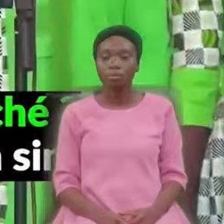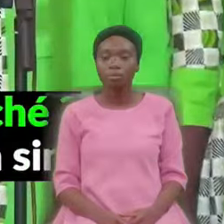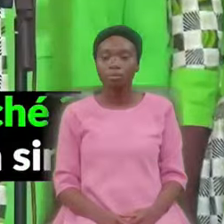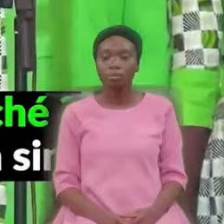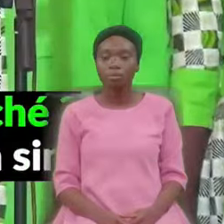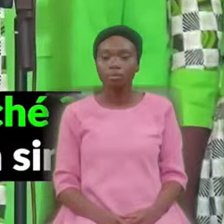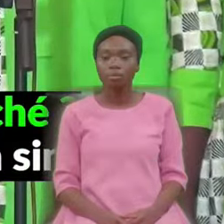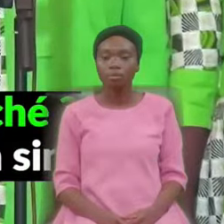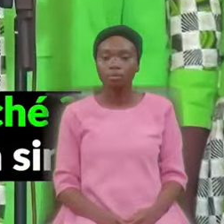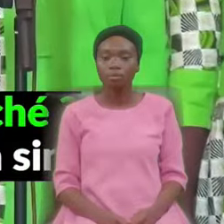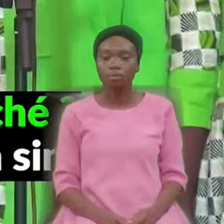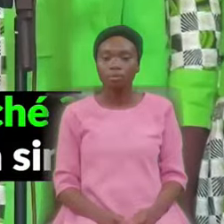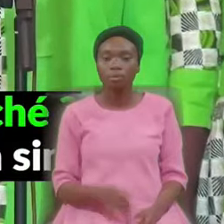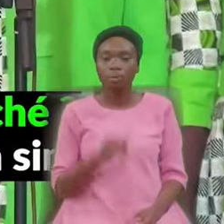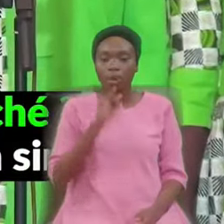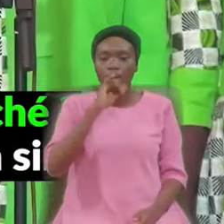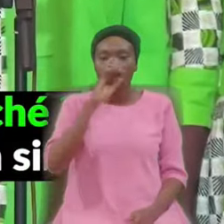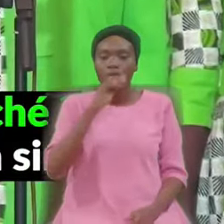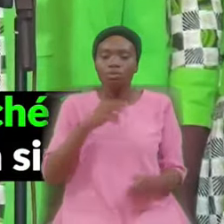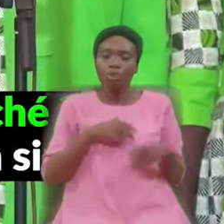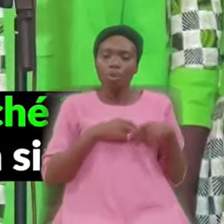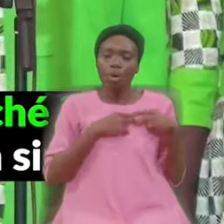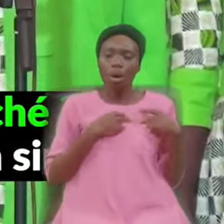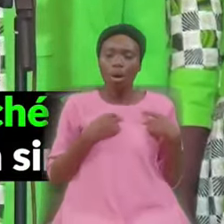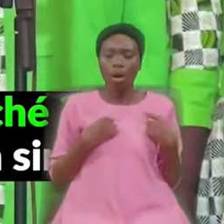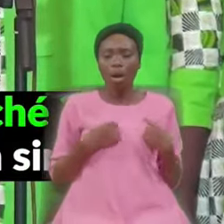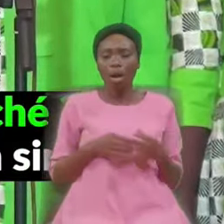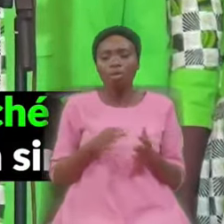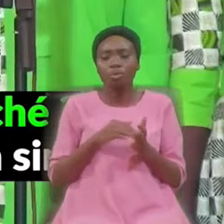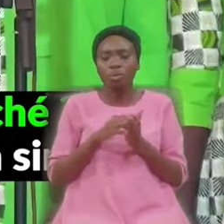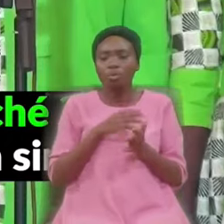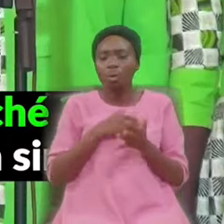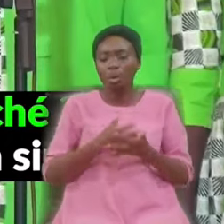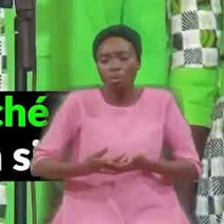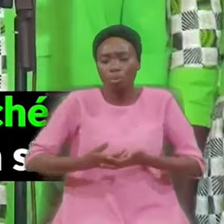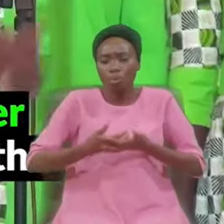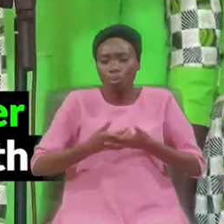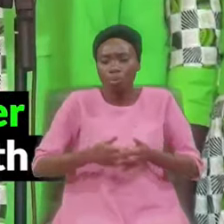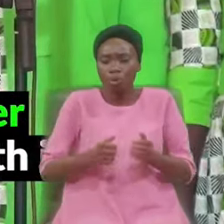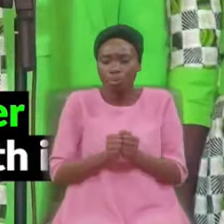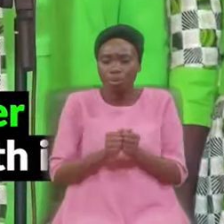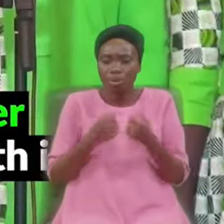Jesus. Est-ce que ton cœur est rempli de péché?